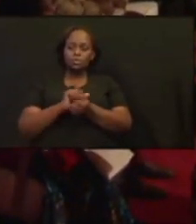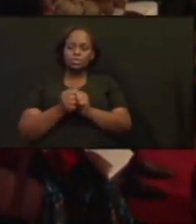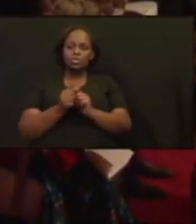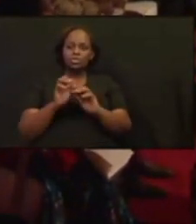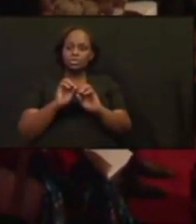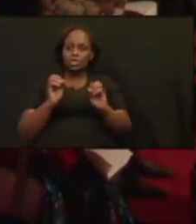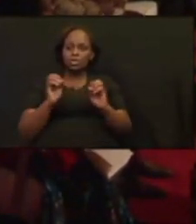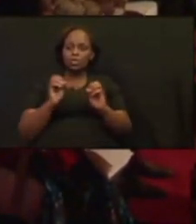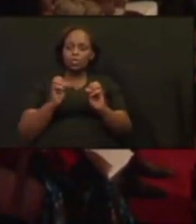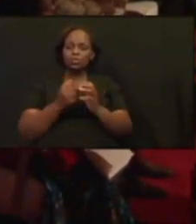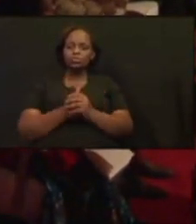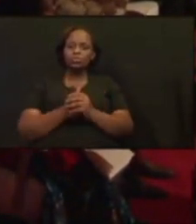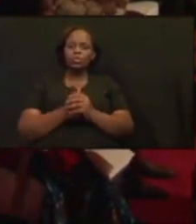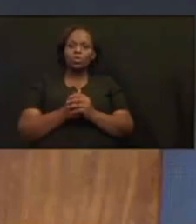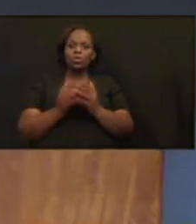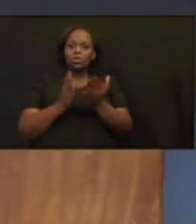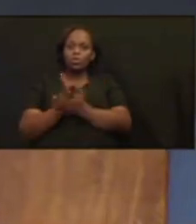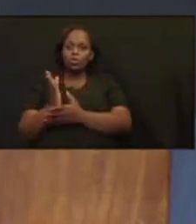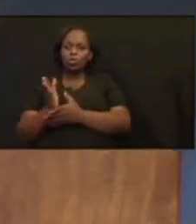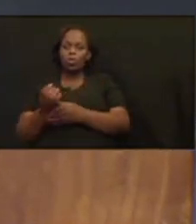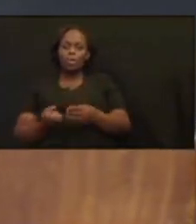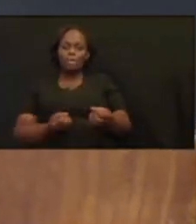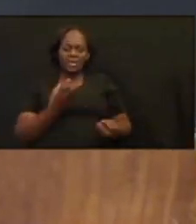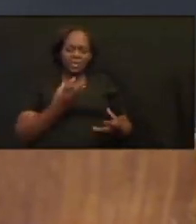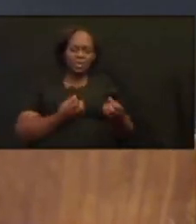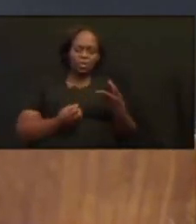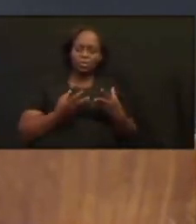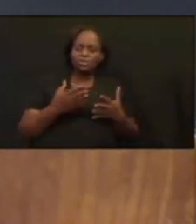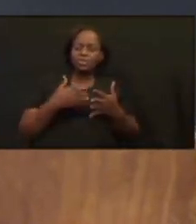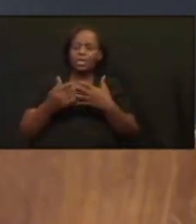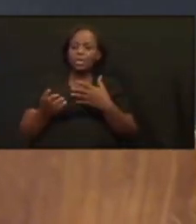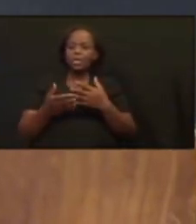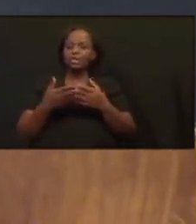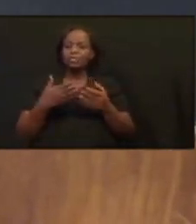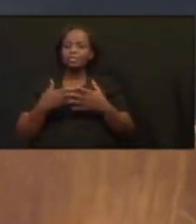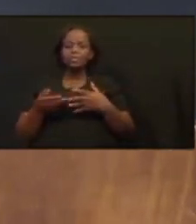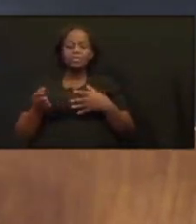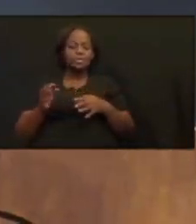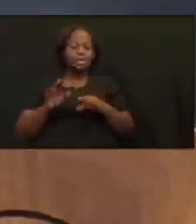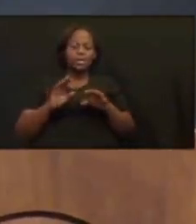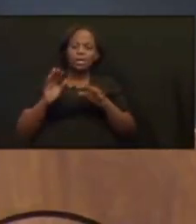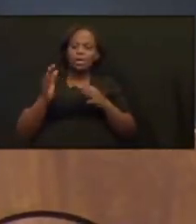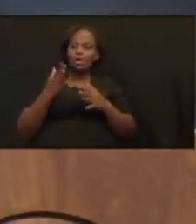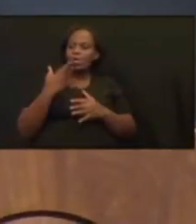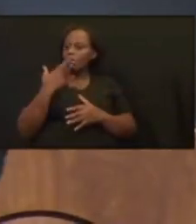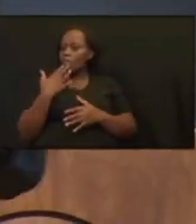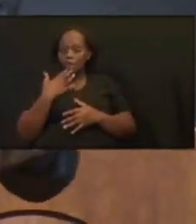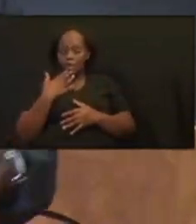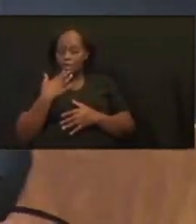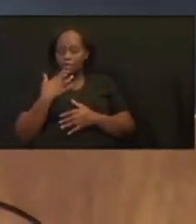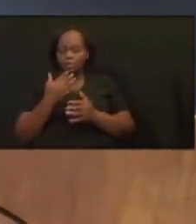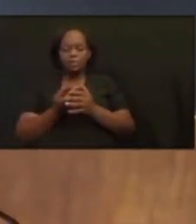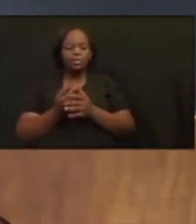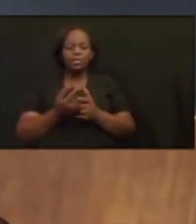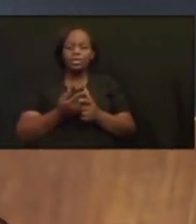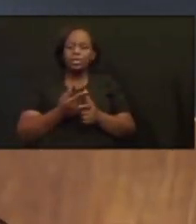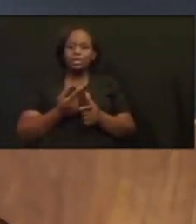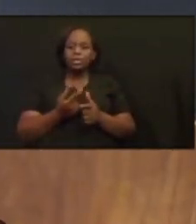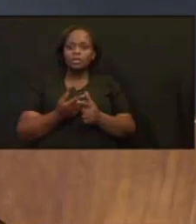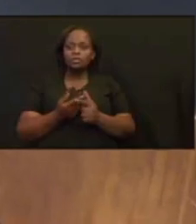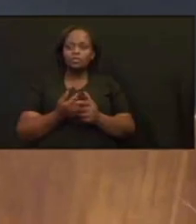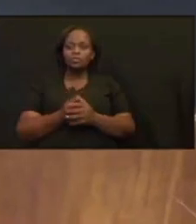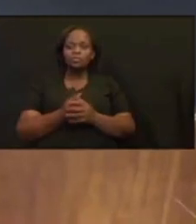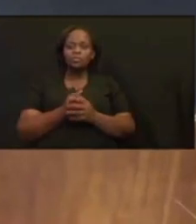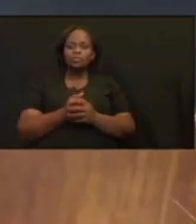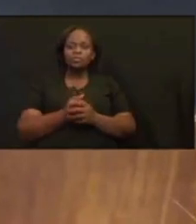the wonders, and all that happens across Kenya, you will see men both great and small bowing to the Lordship